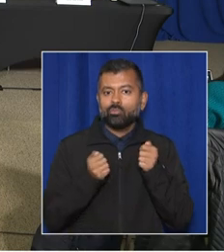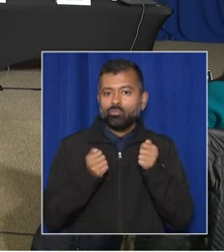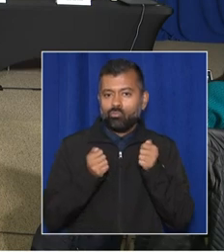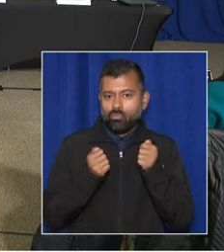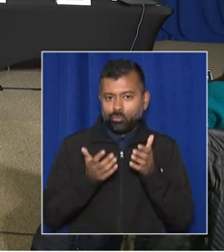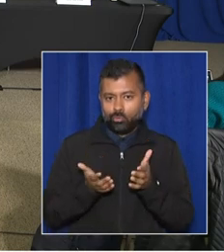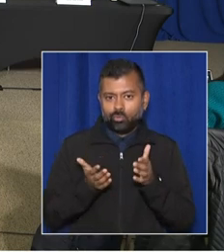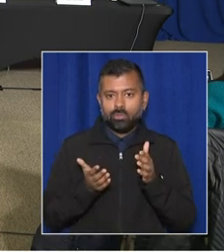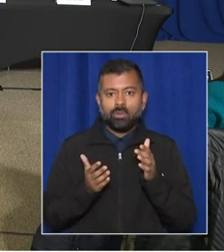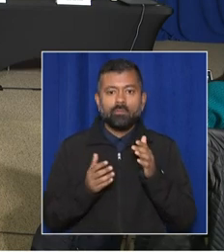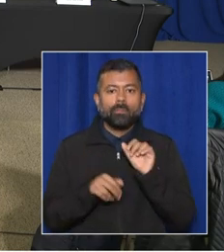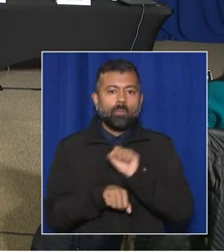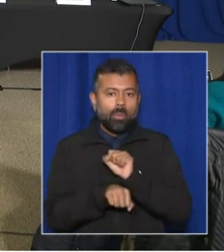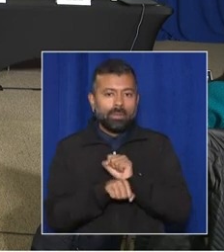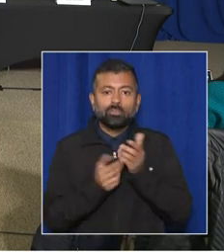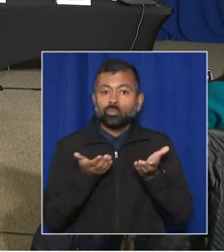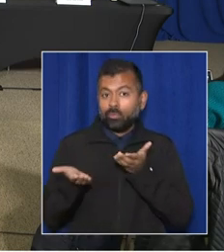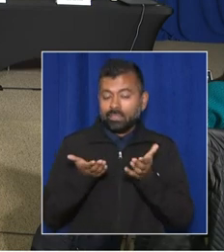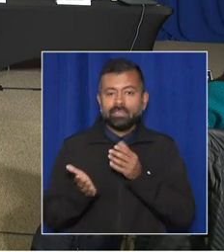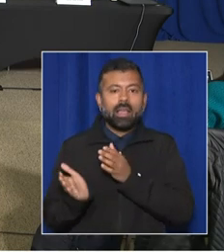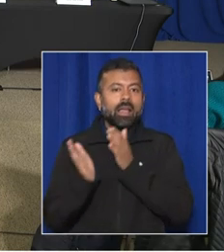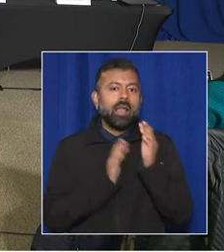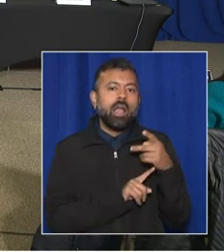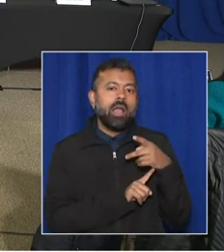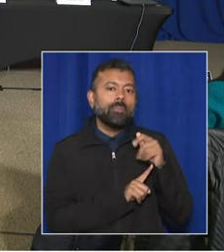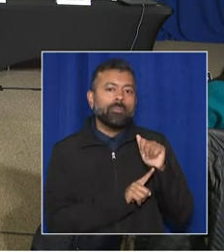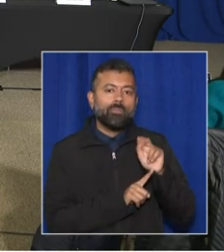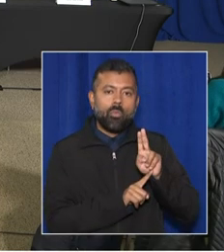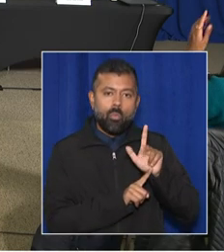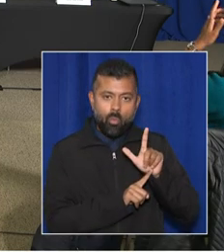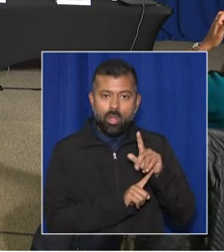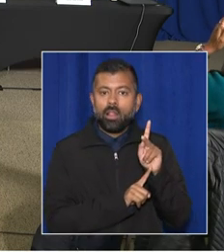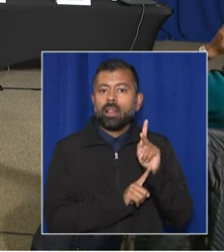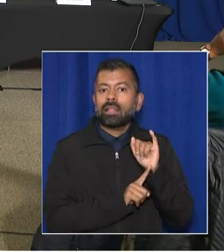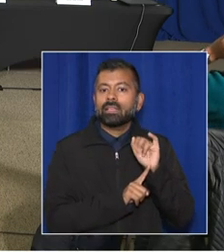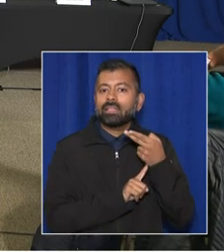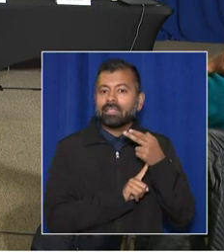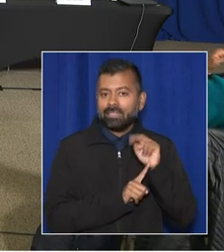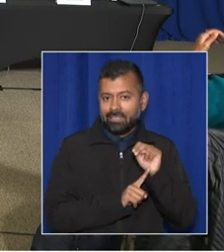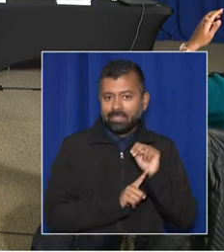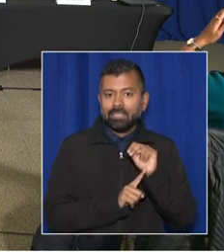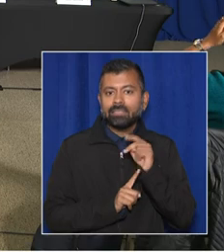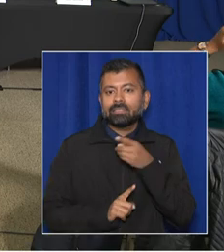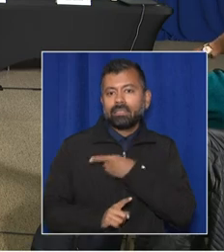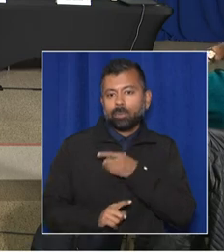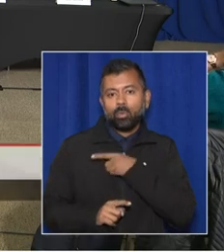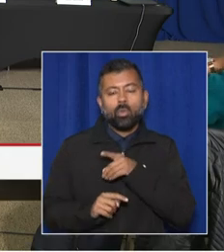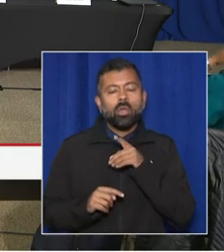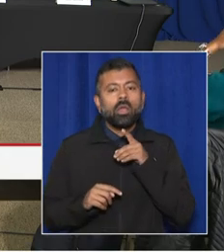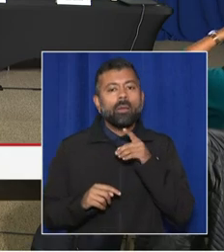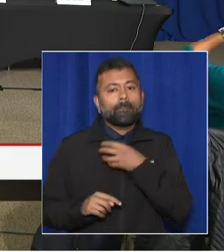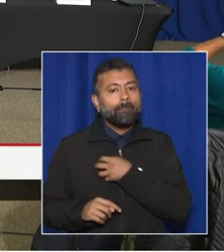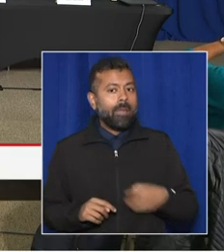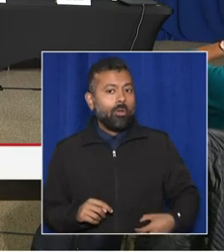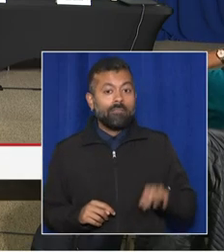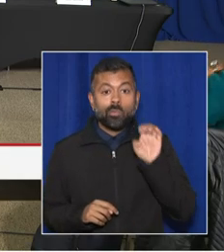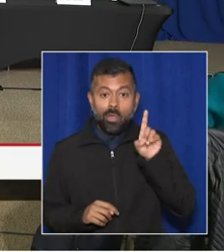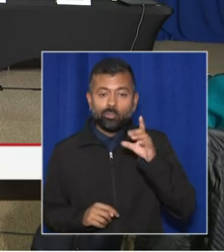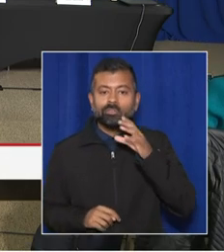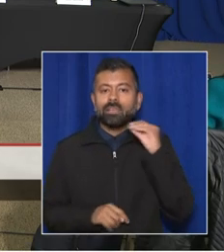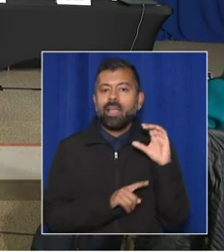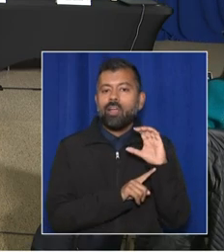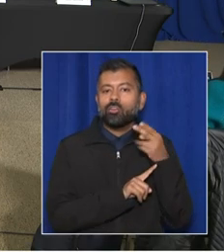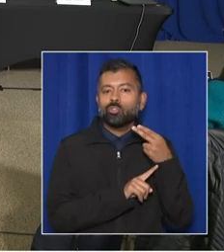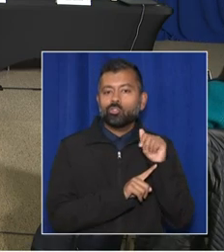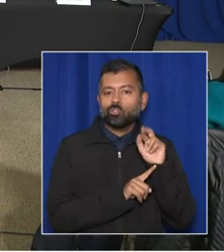Hall, and the Deputy Mayor for Planning and Economic Development, Nina Albert. So if you are a resident,